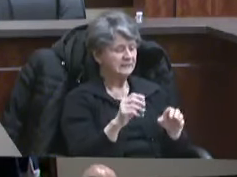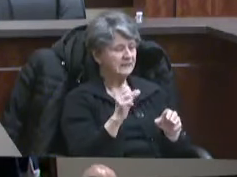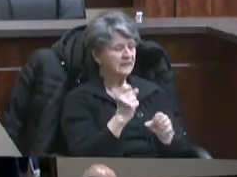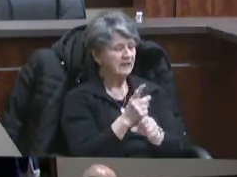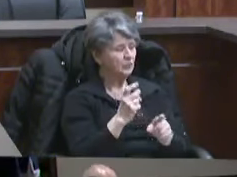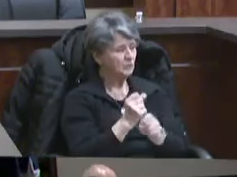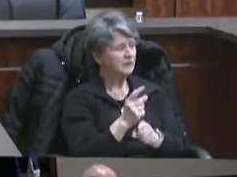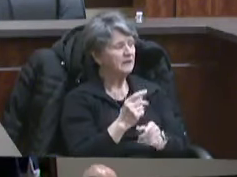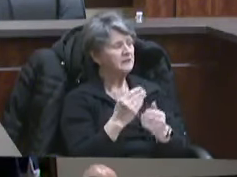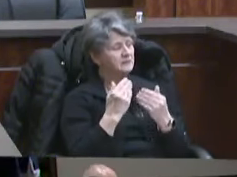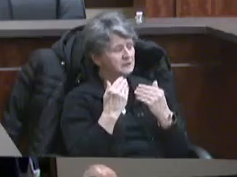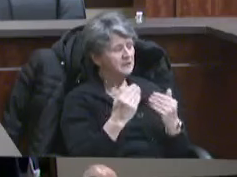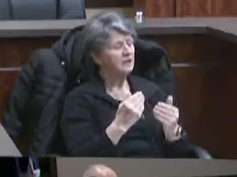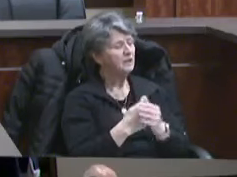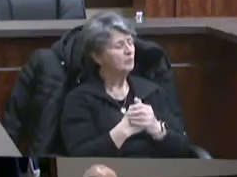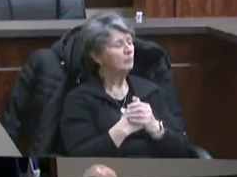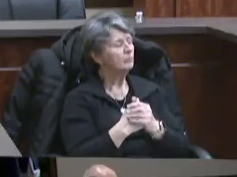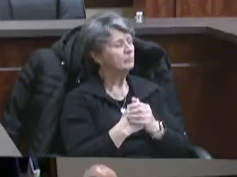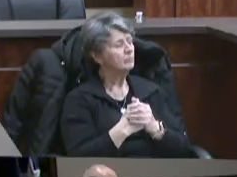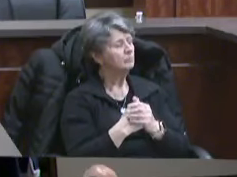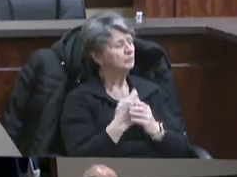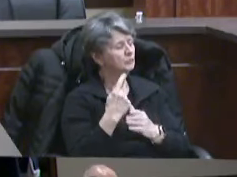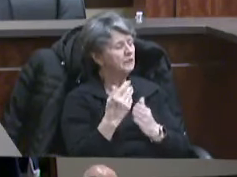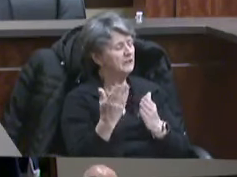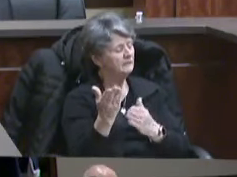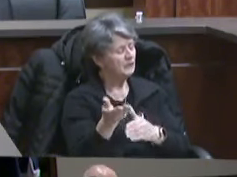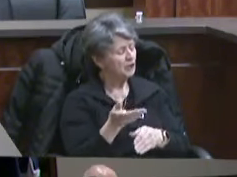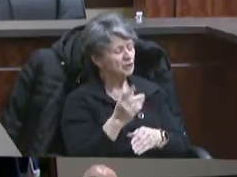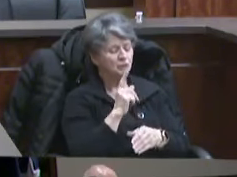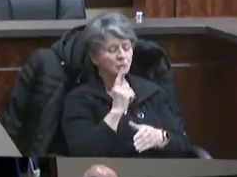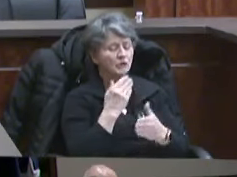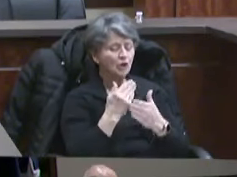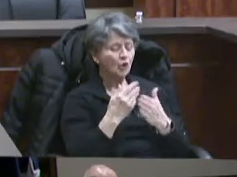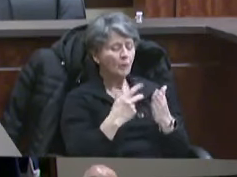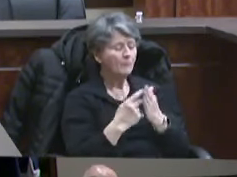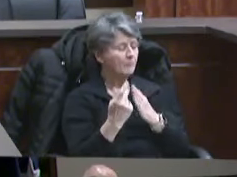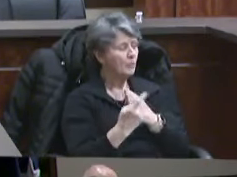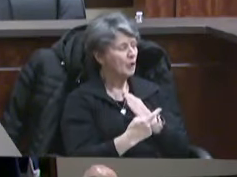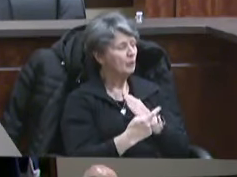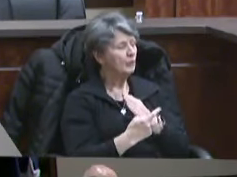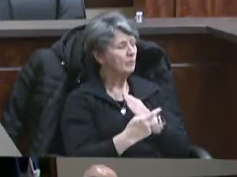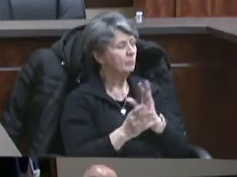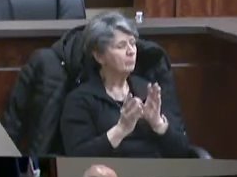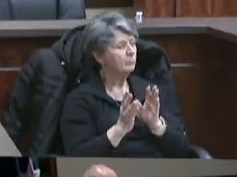you for the invitation. Just a really a good program. The session is in,